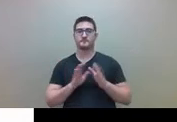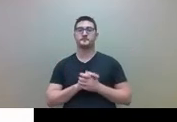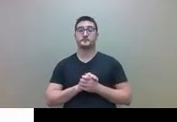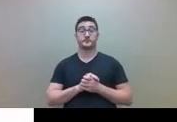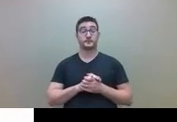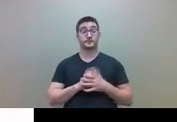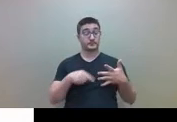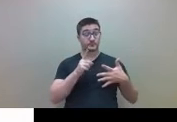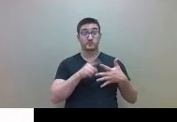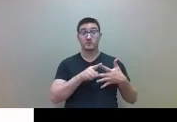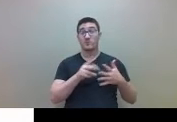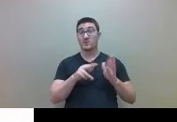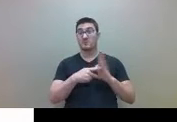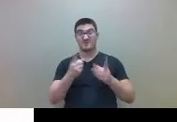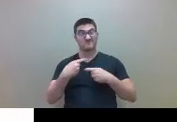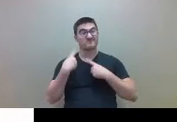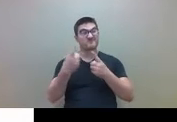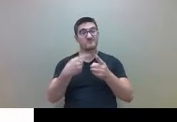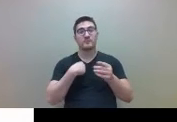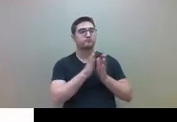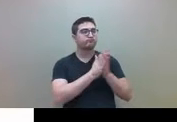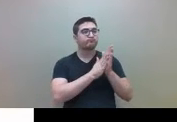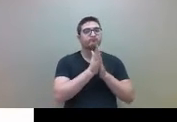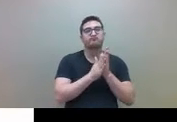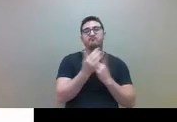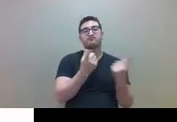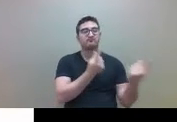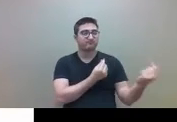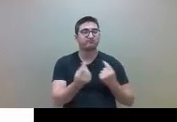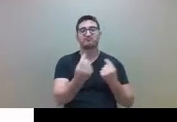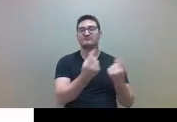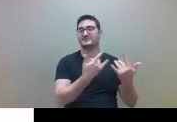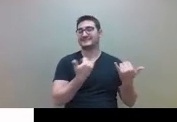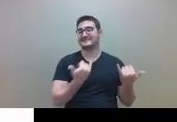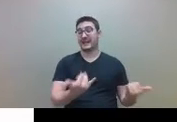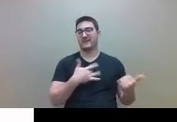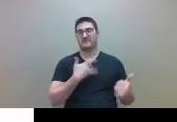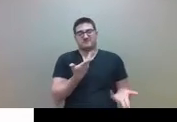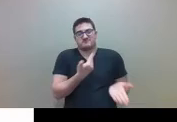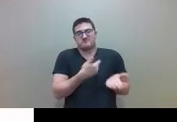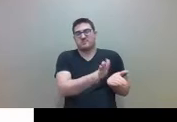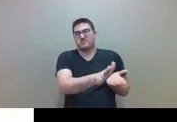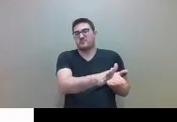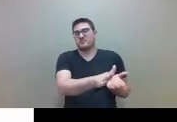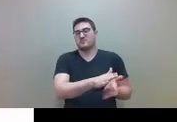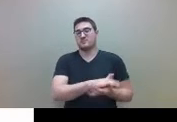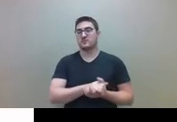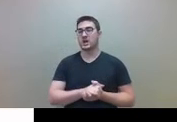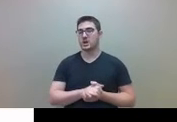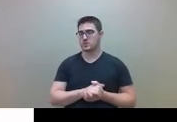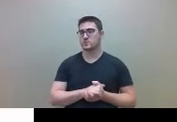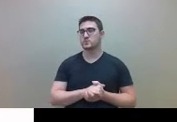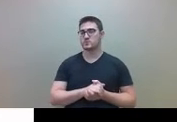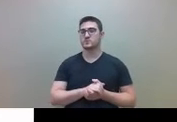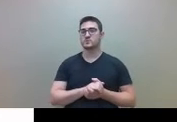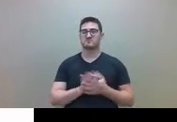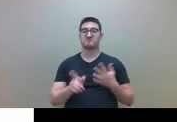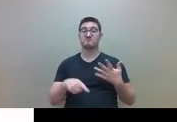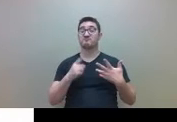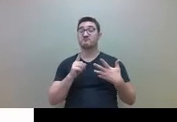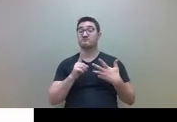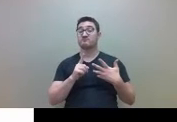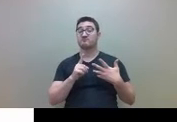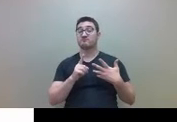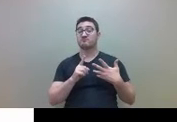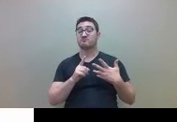Loss of interest in activities. All the things that you used to love to do have fallen to the wayside. Back to the